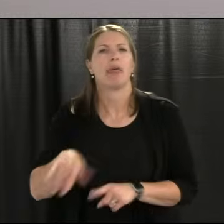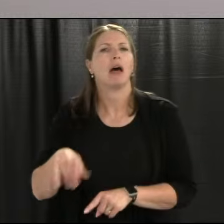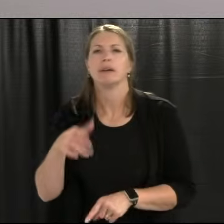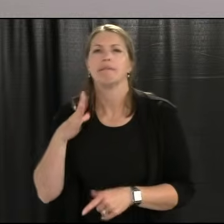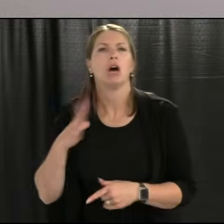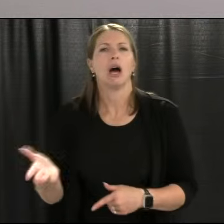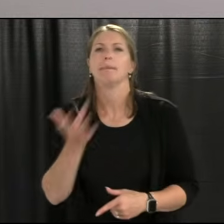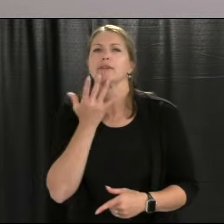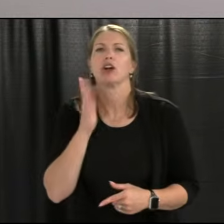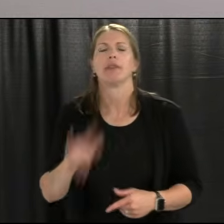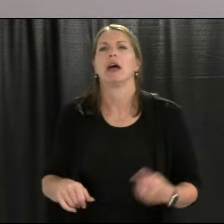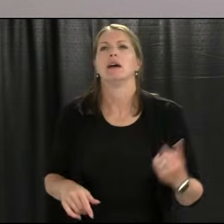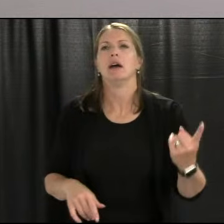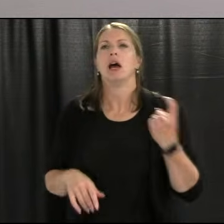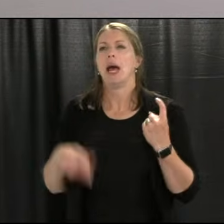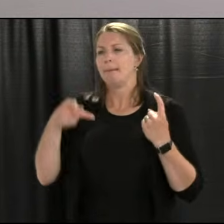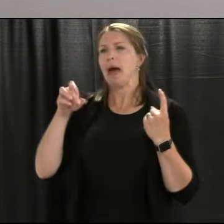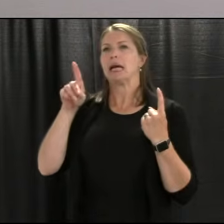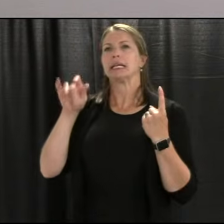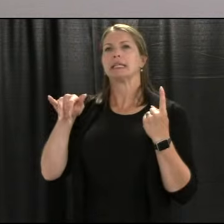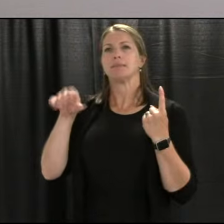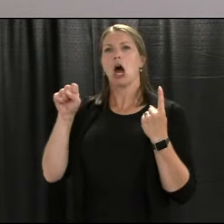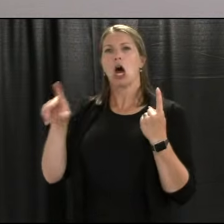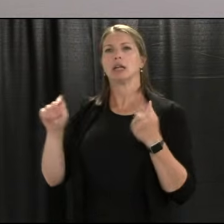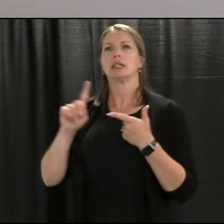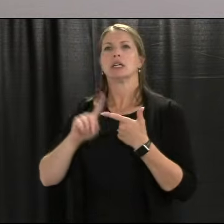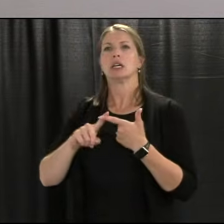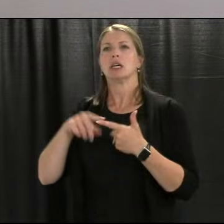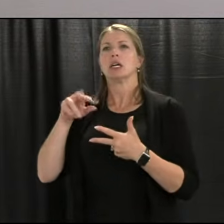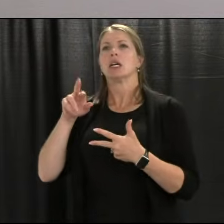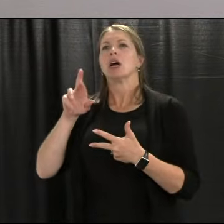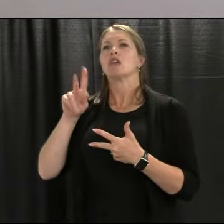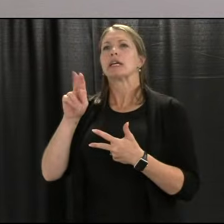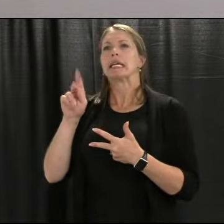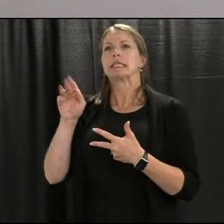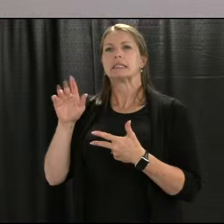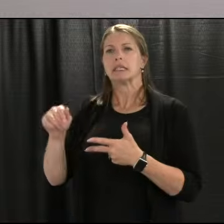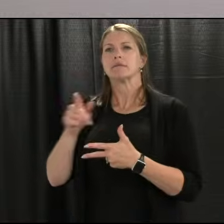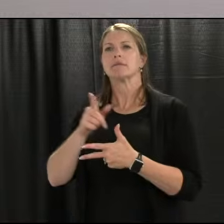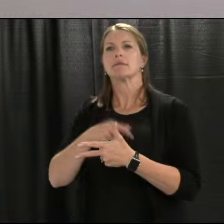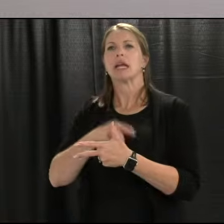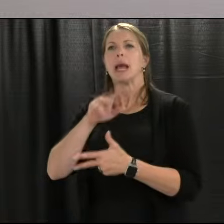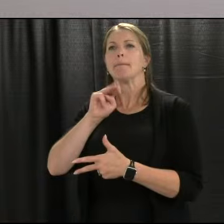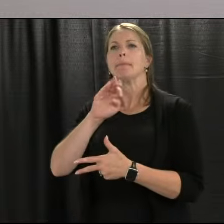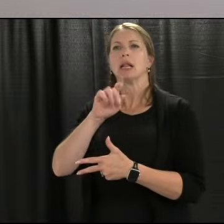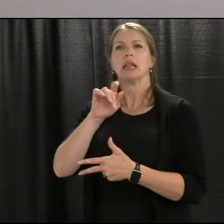one another, but are you confident we have the resources here right now to get ahead on all 3 fires at once?